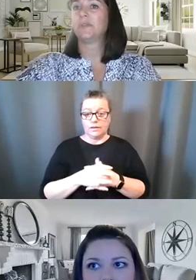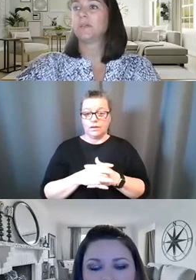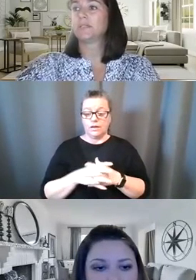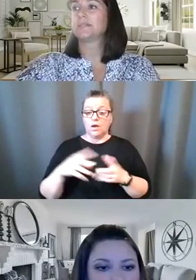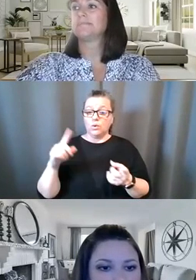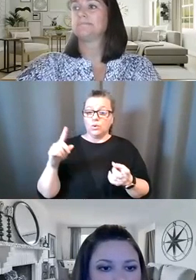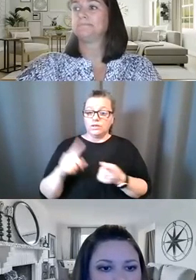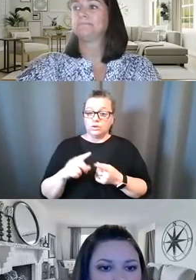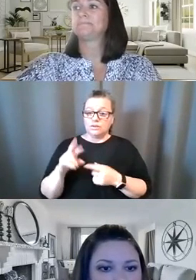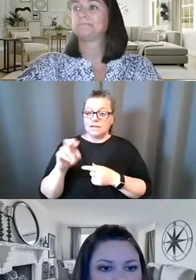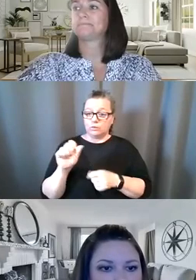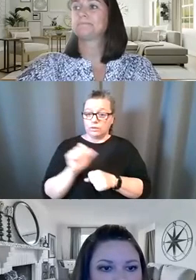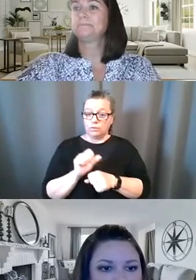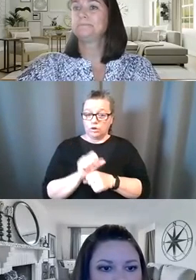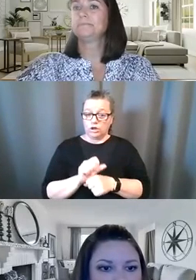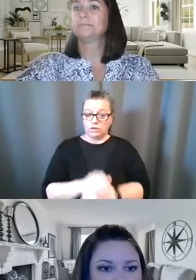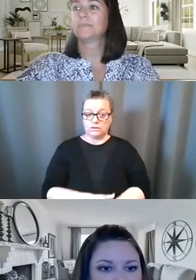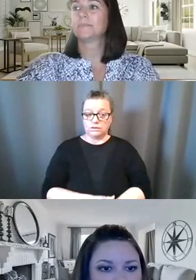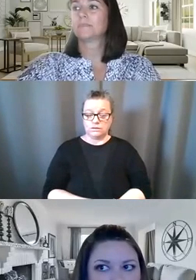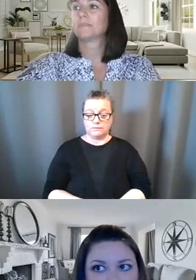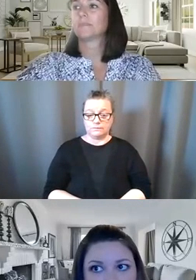Reducing reworks.